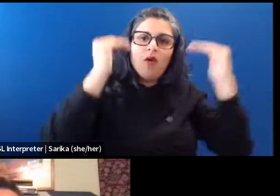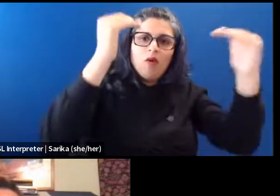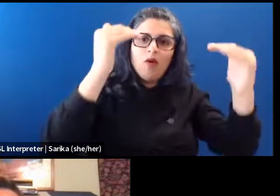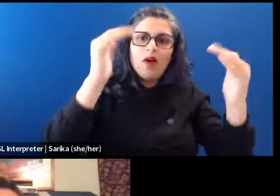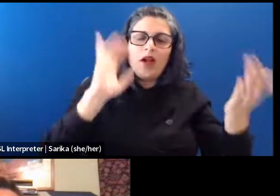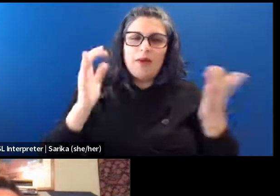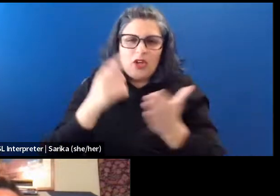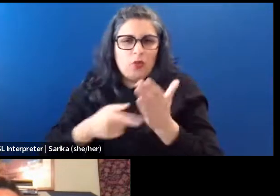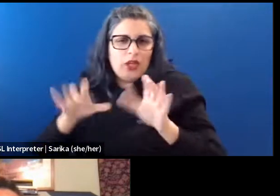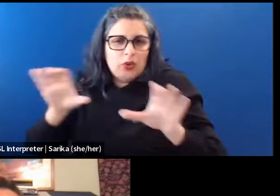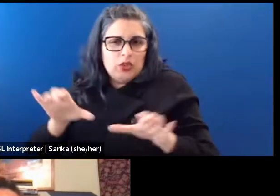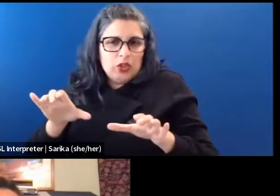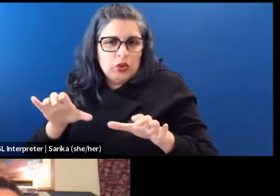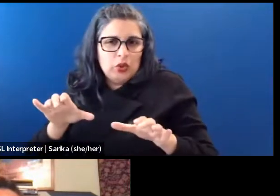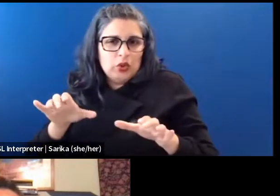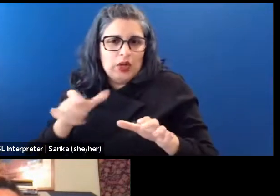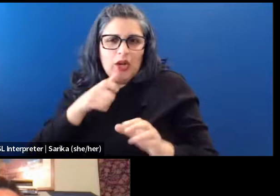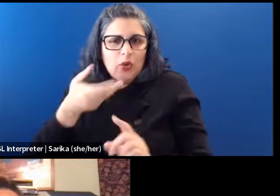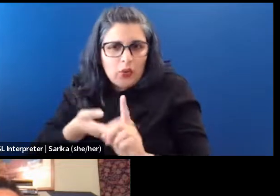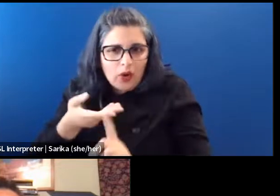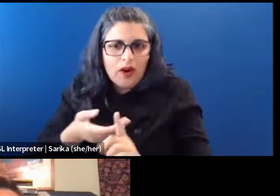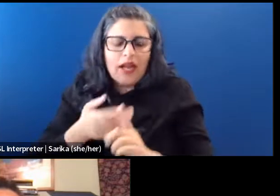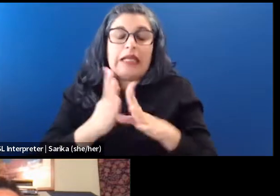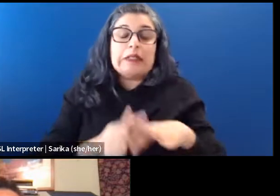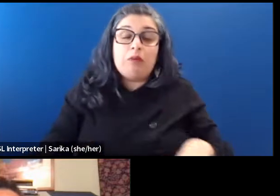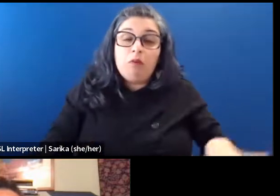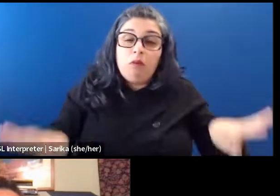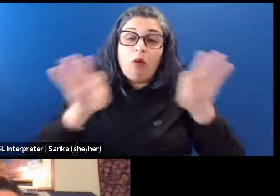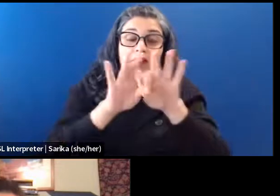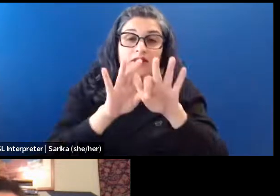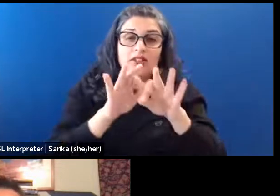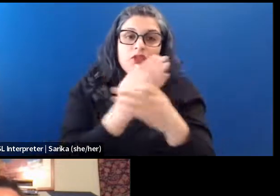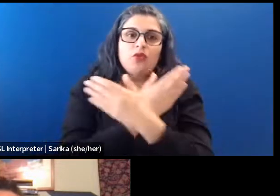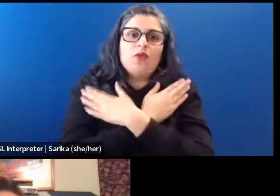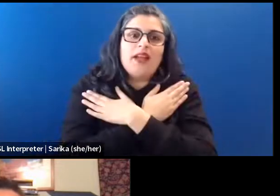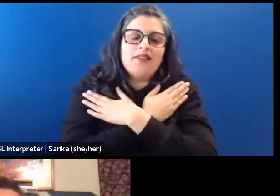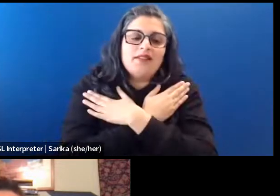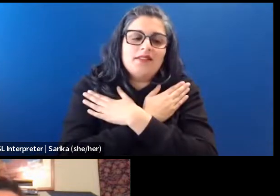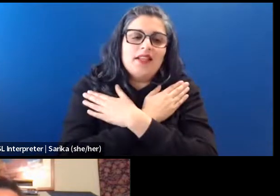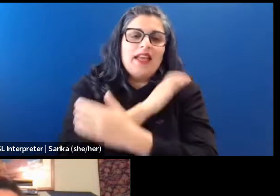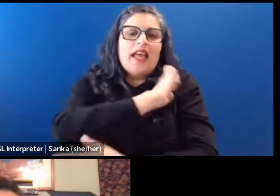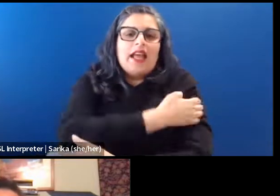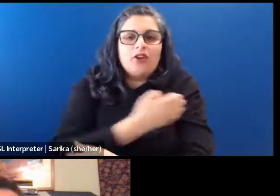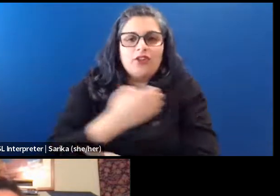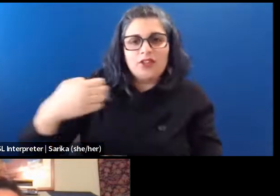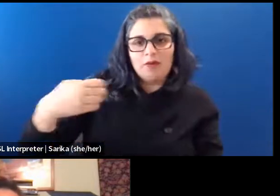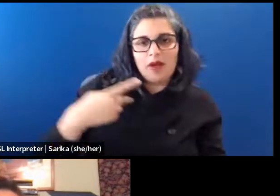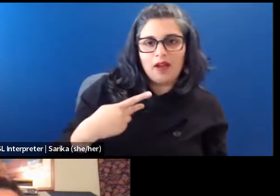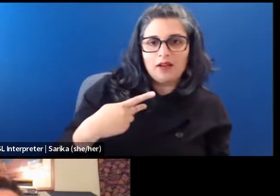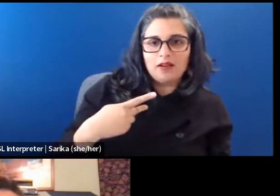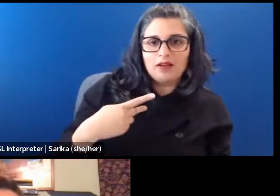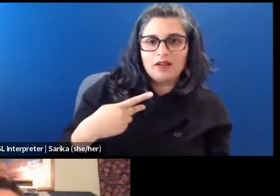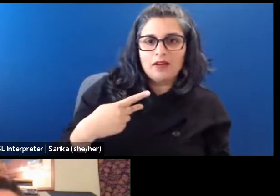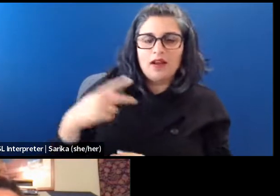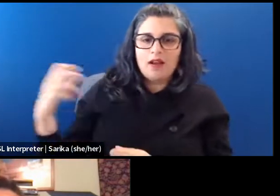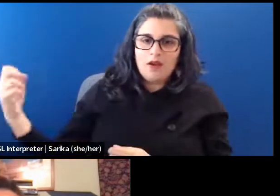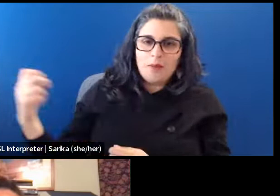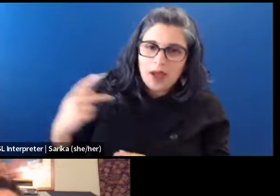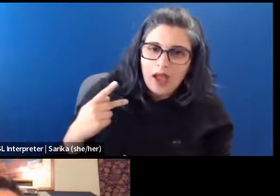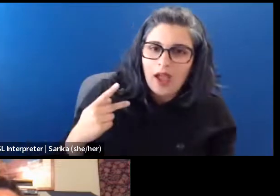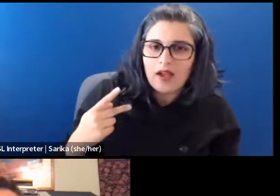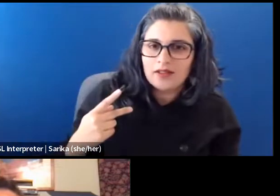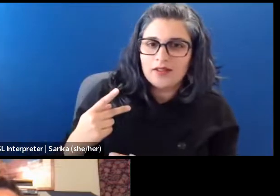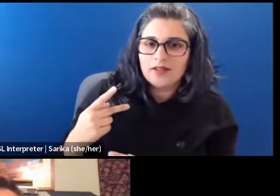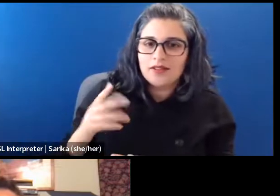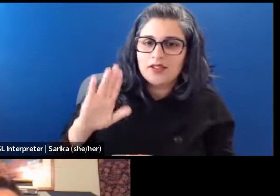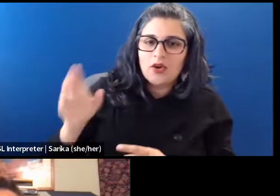you are, and it's important to be able to rejuvenate. It's important to be able to come back to